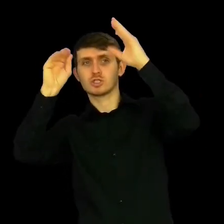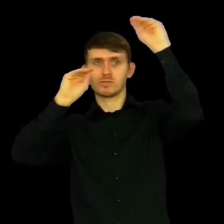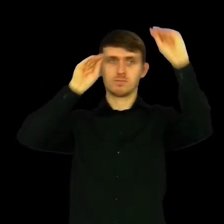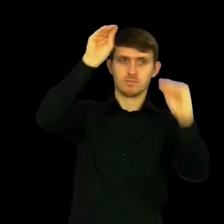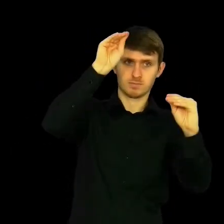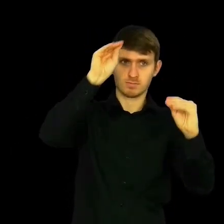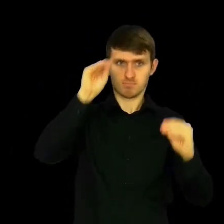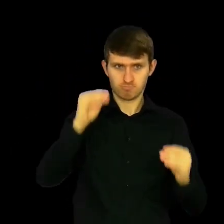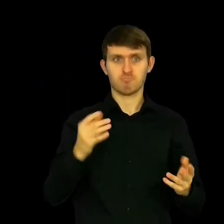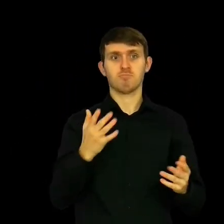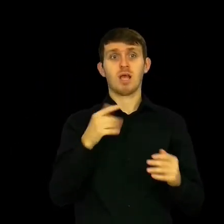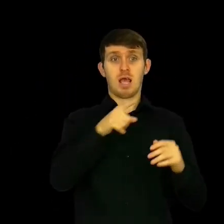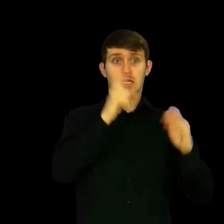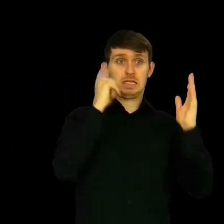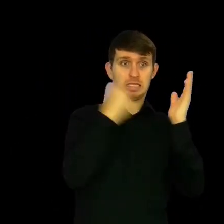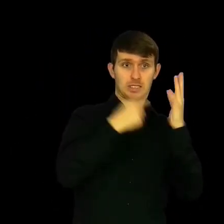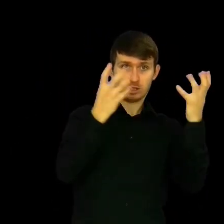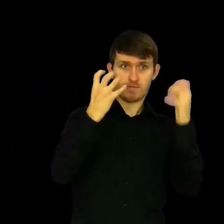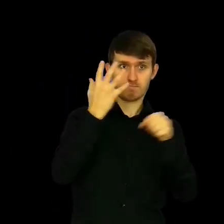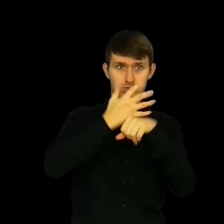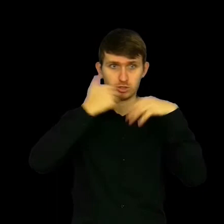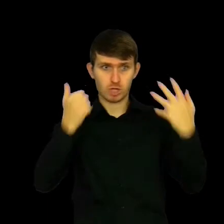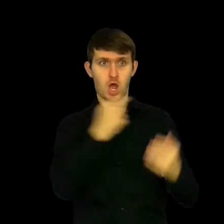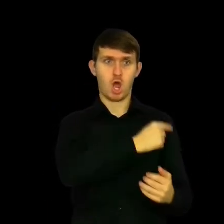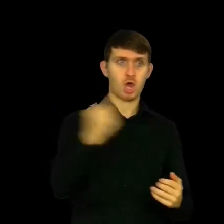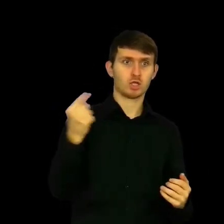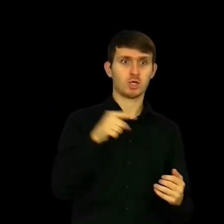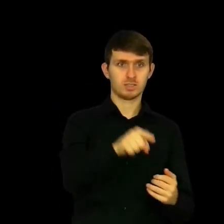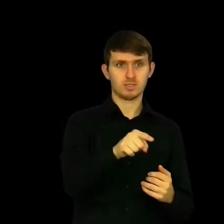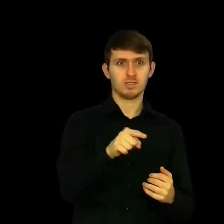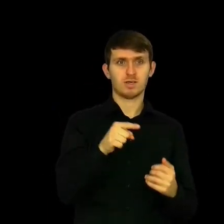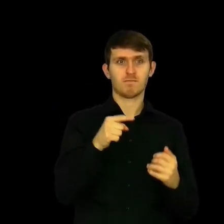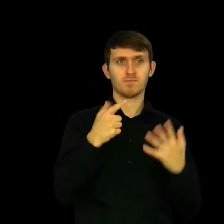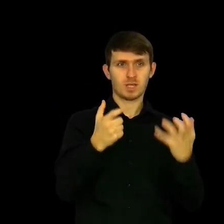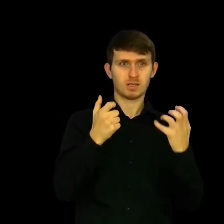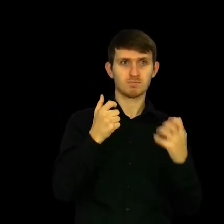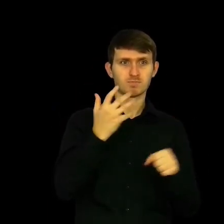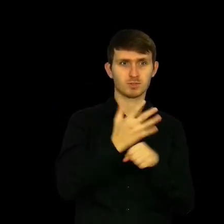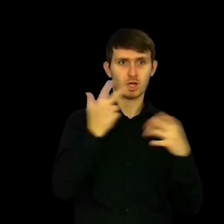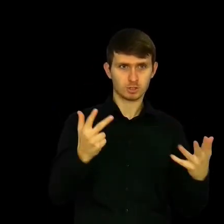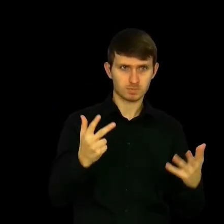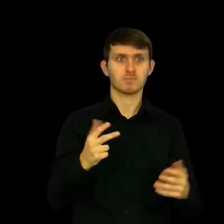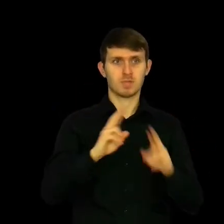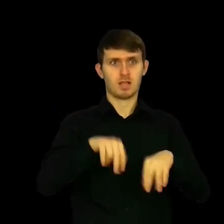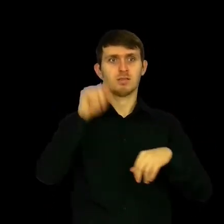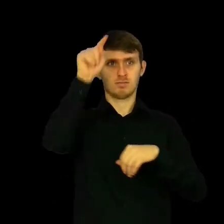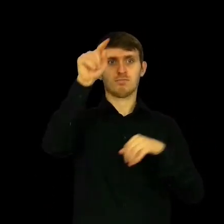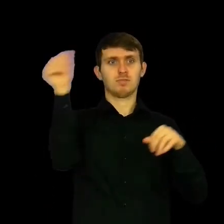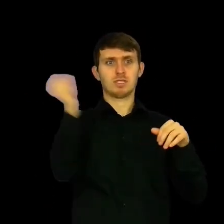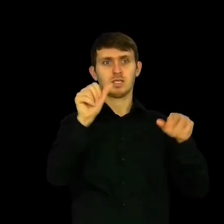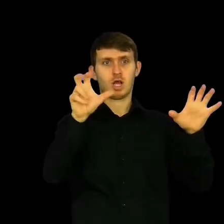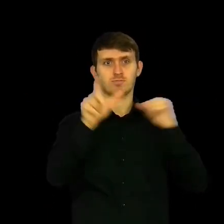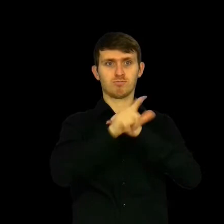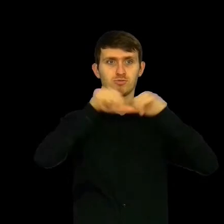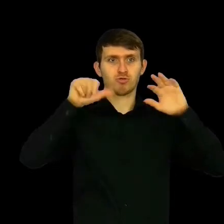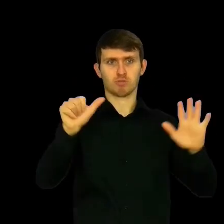187, and then you still have the 6 there. So essentially, I said 1956 minus 80 is 1876. And now my